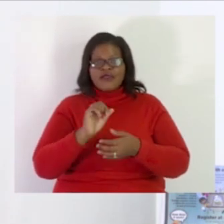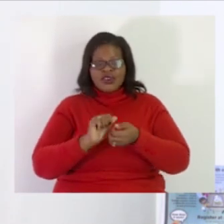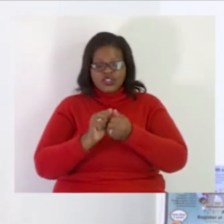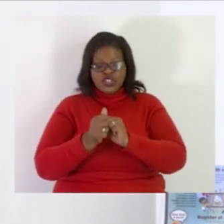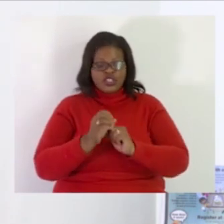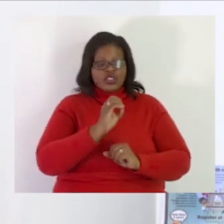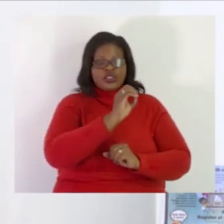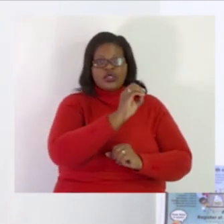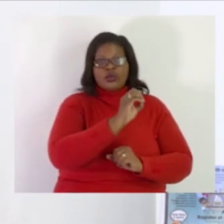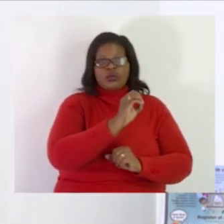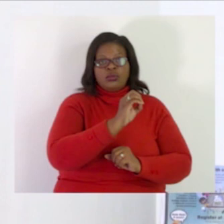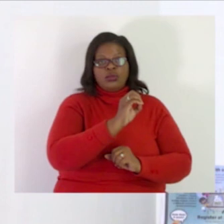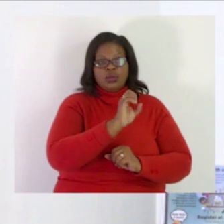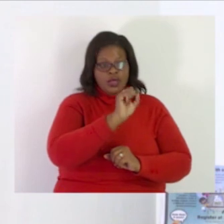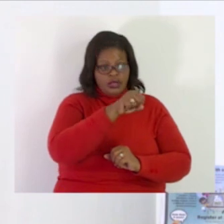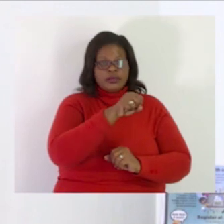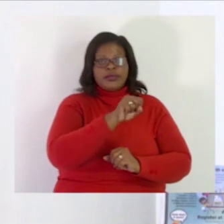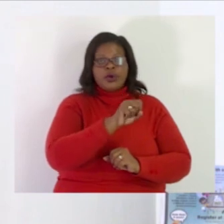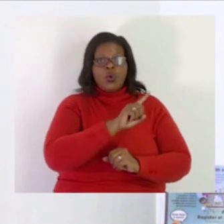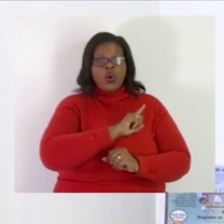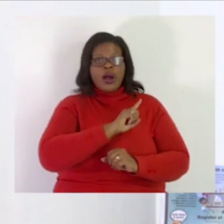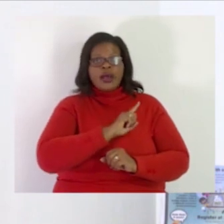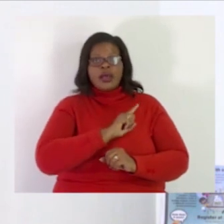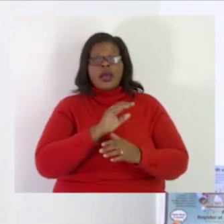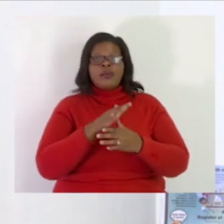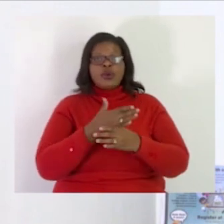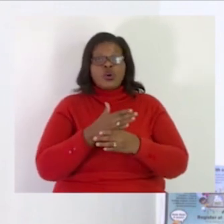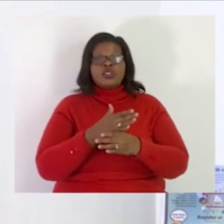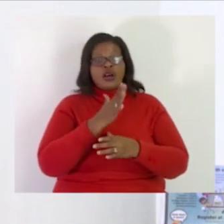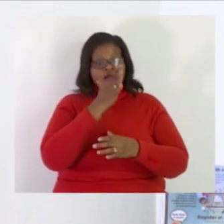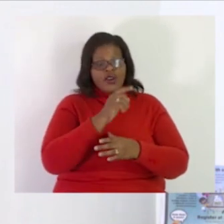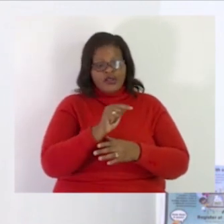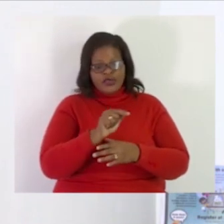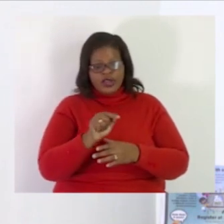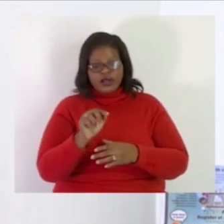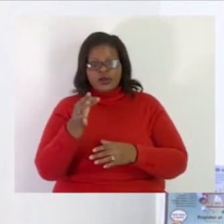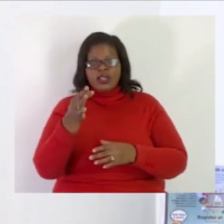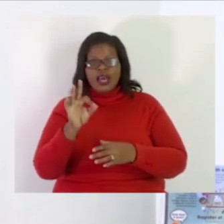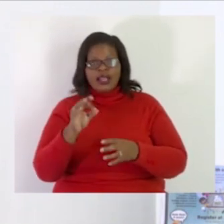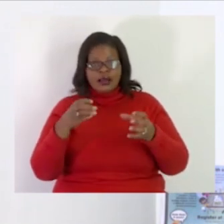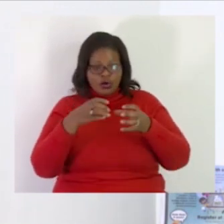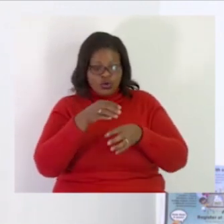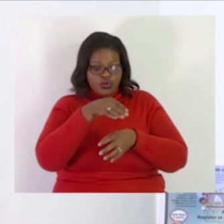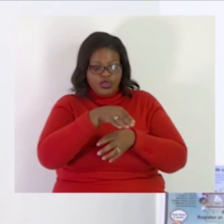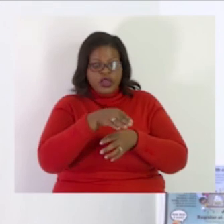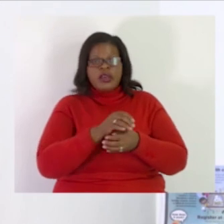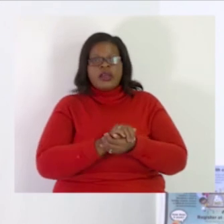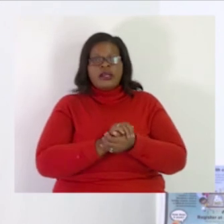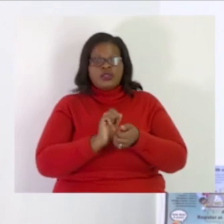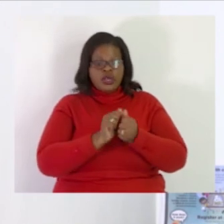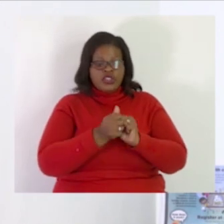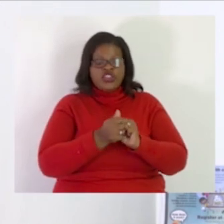change 0? Yes, why? 5 is between 5 and 9. So 5 will